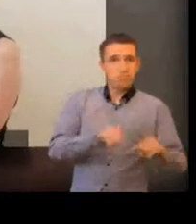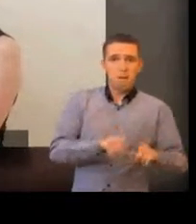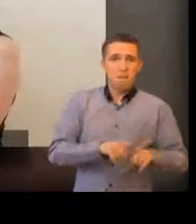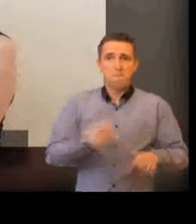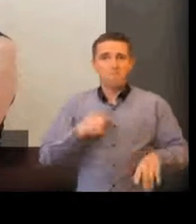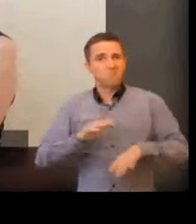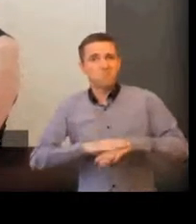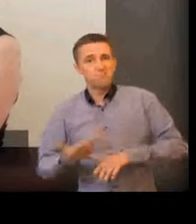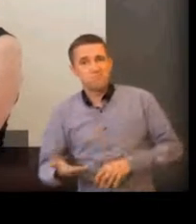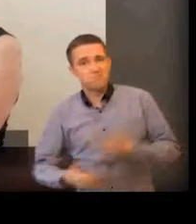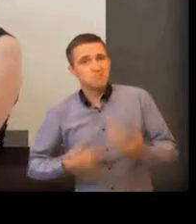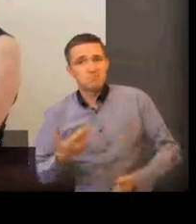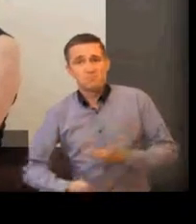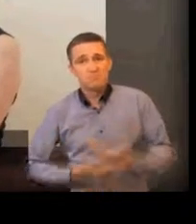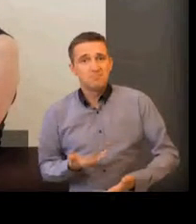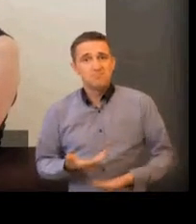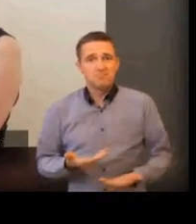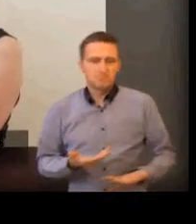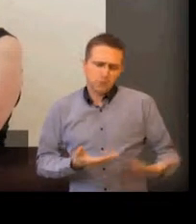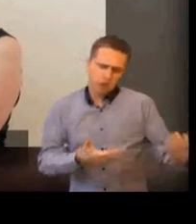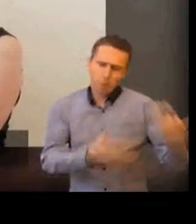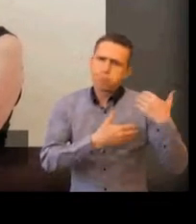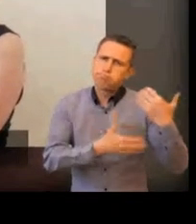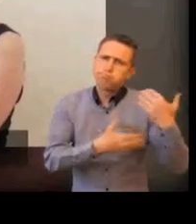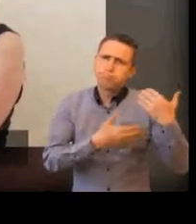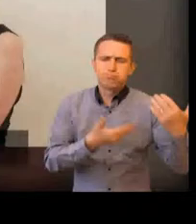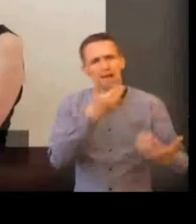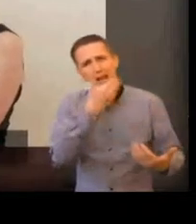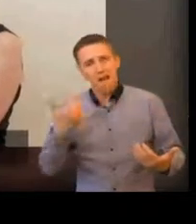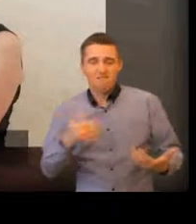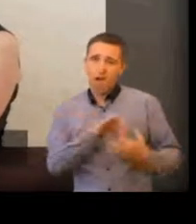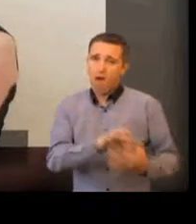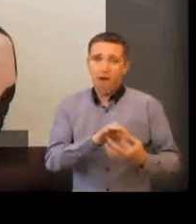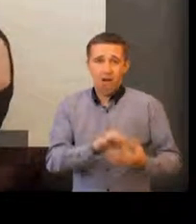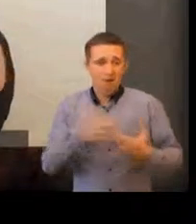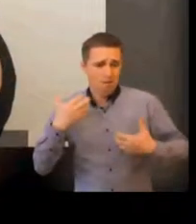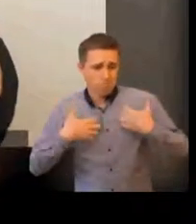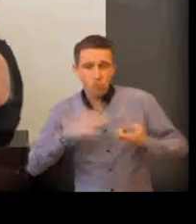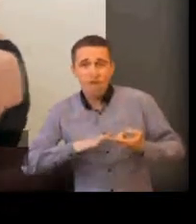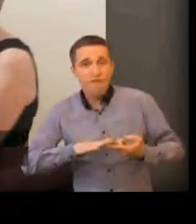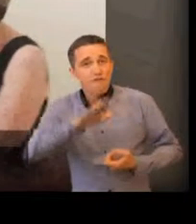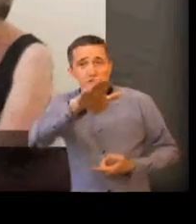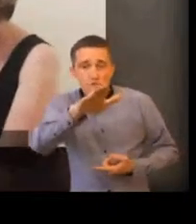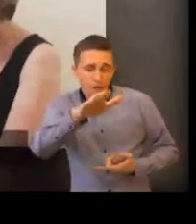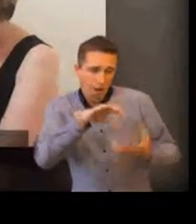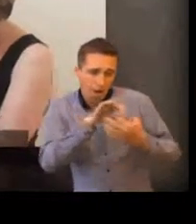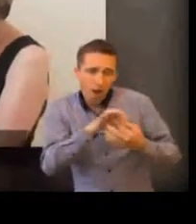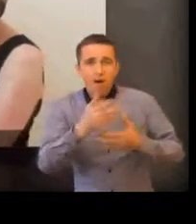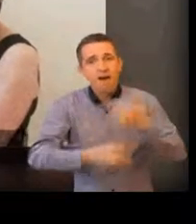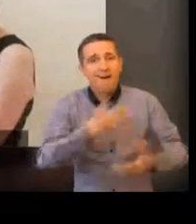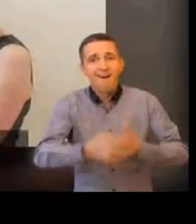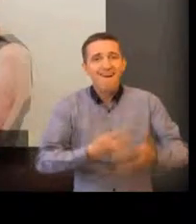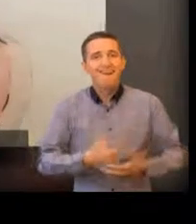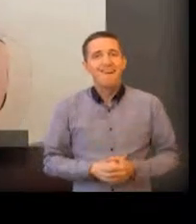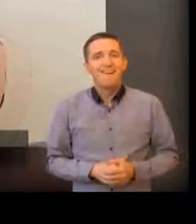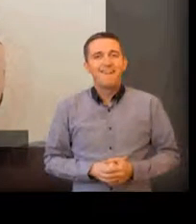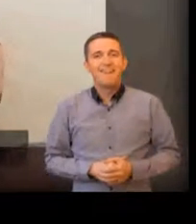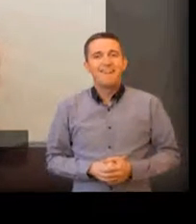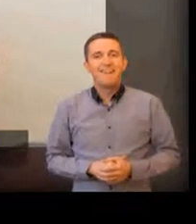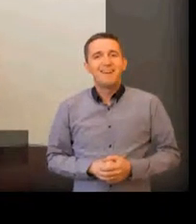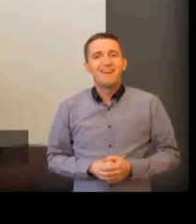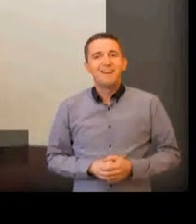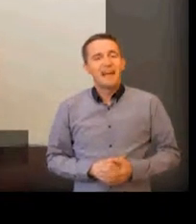find myself being a bit too relaxed about it, to be honest. Me too. I don't know whether, I'm assuming that's... Is that just purely because you've always been with Kelly